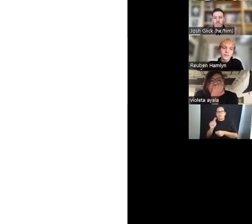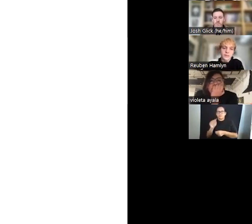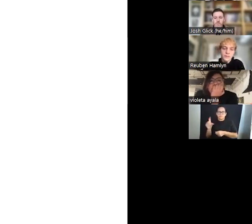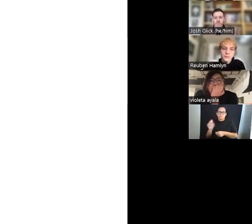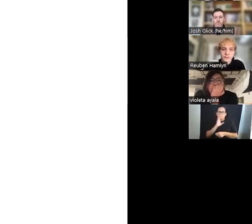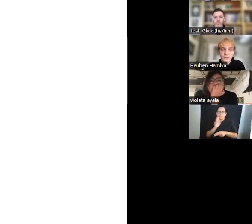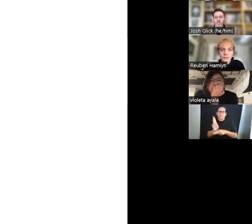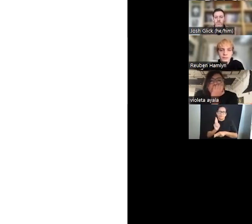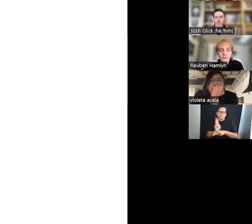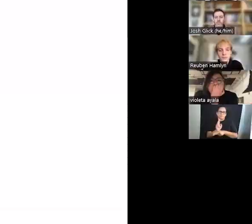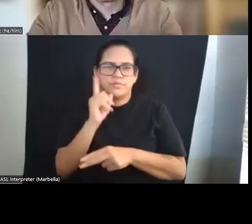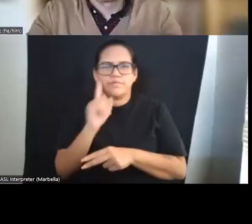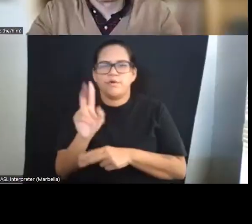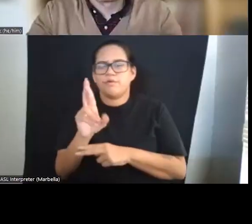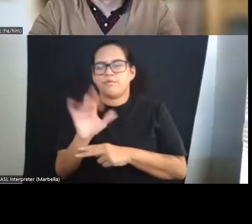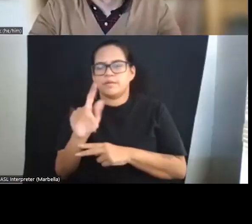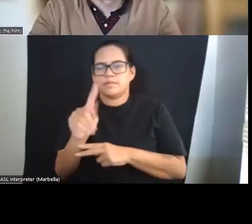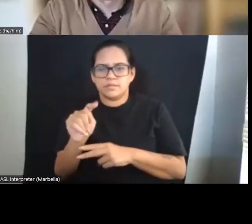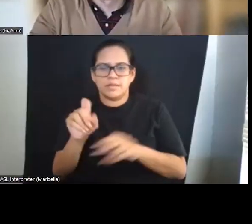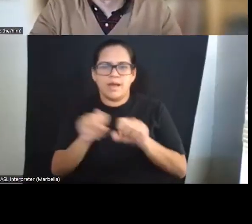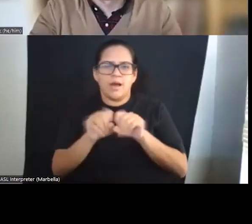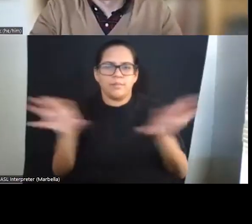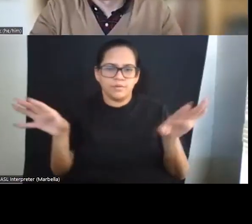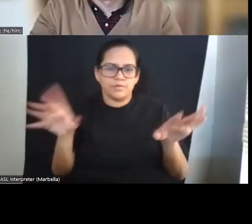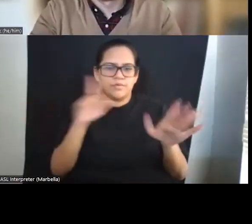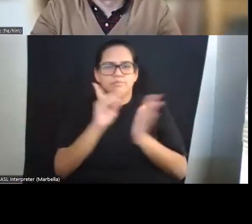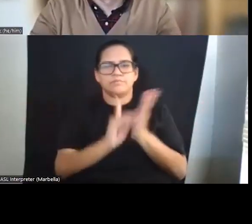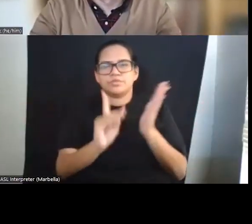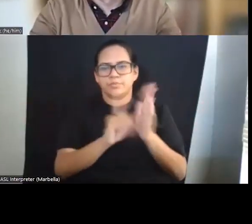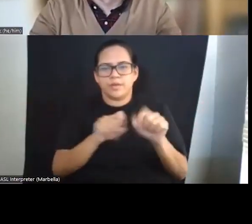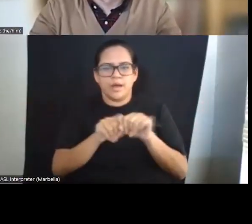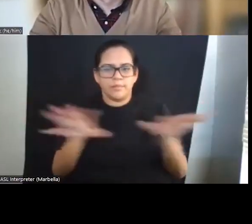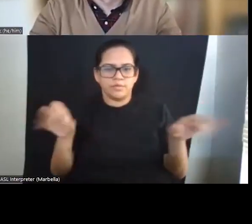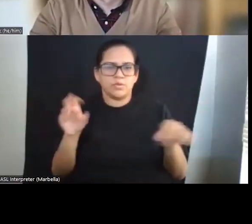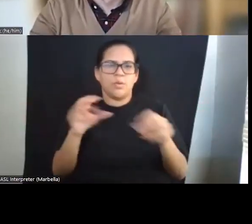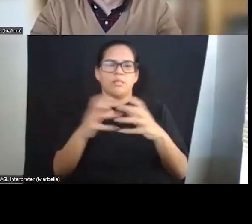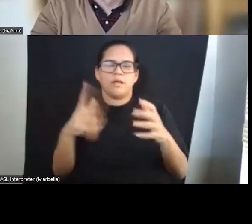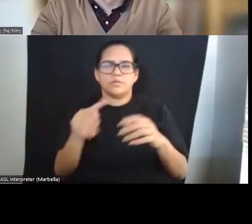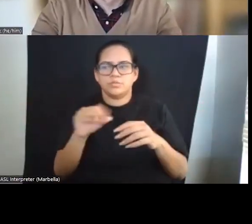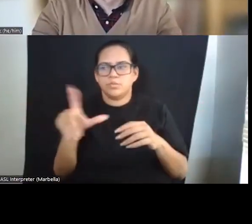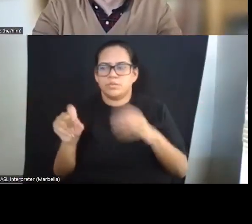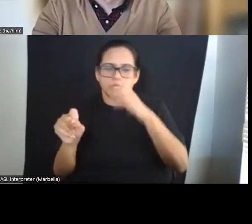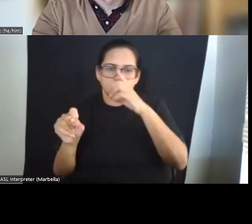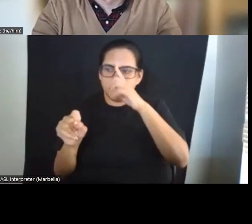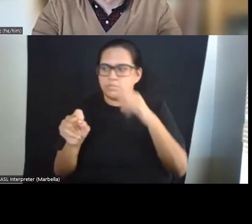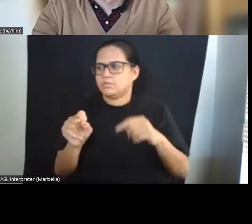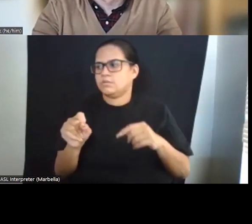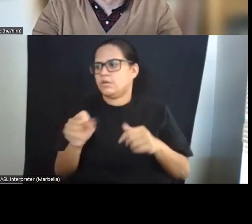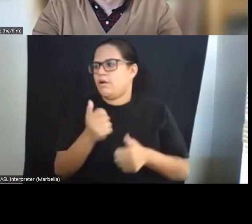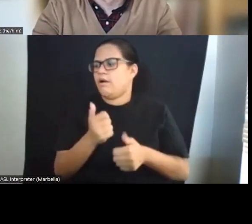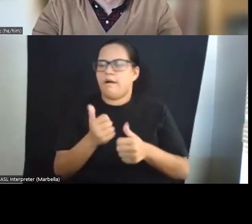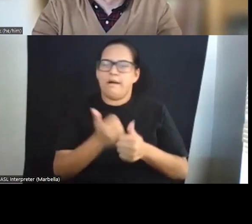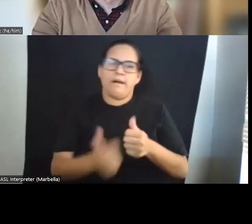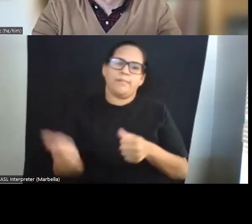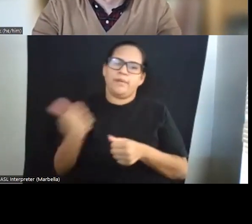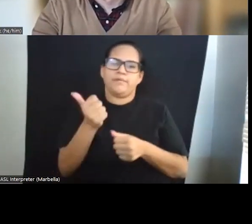used for racist outputs, for discriminatory outputs. So a lot of these tools are amplifying